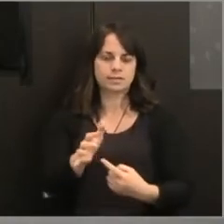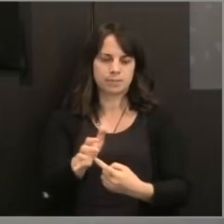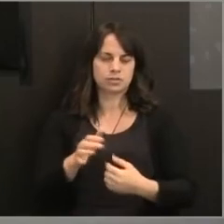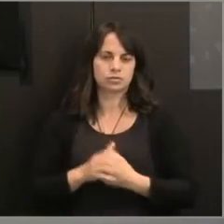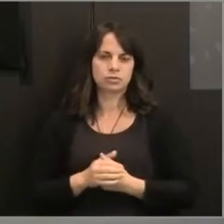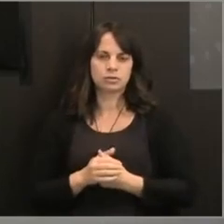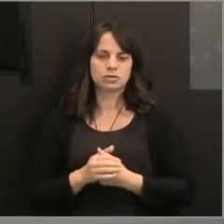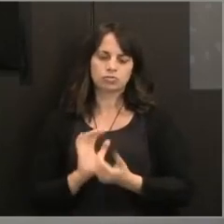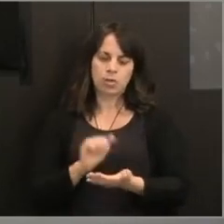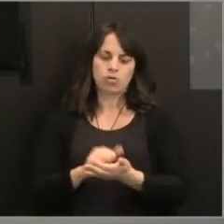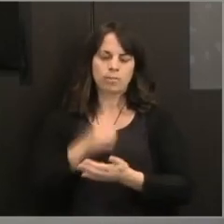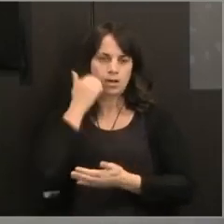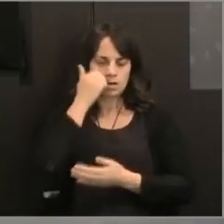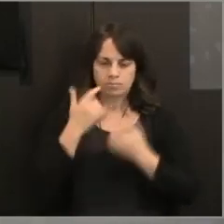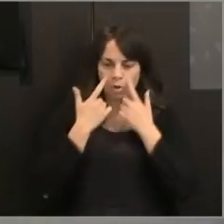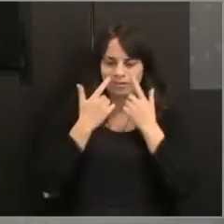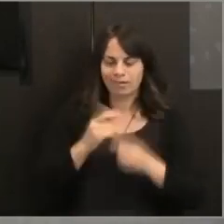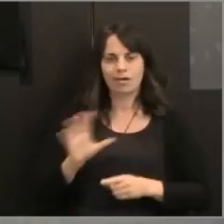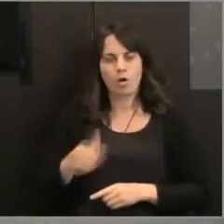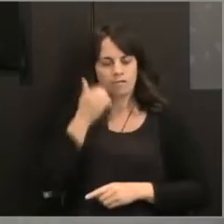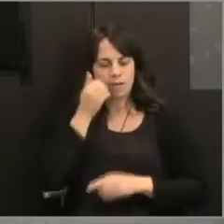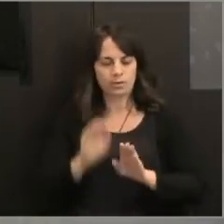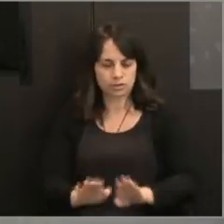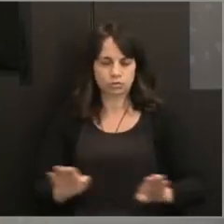proper Māori care of Māori children.